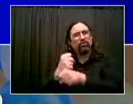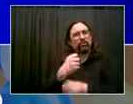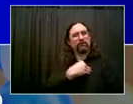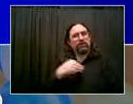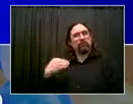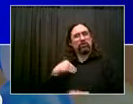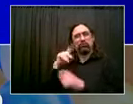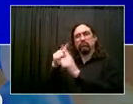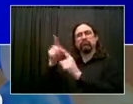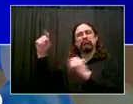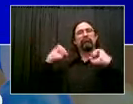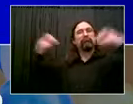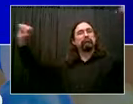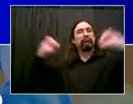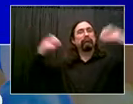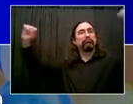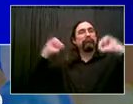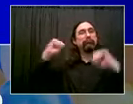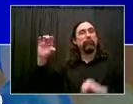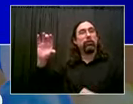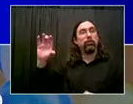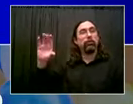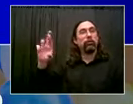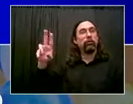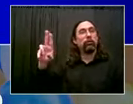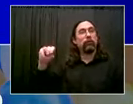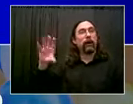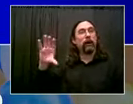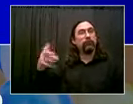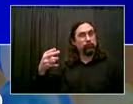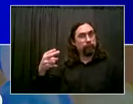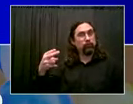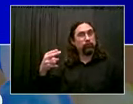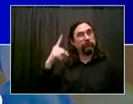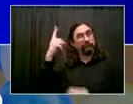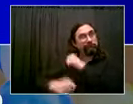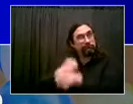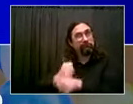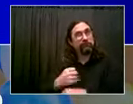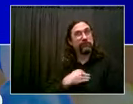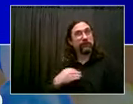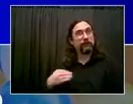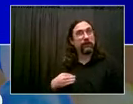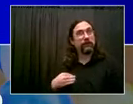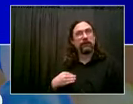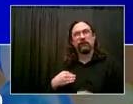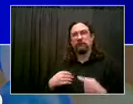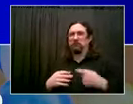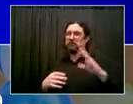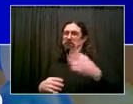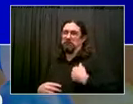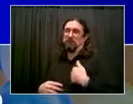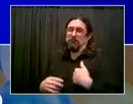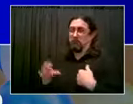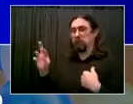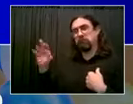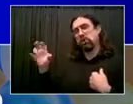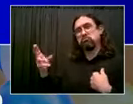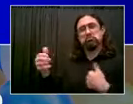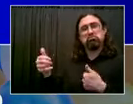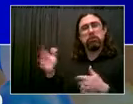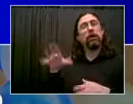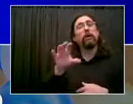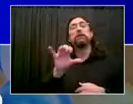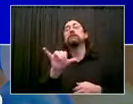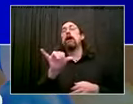I'm a YMCA guy. I don't know if anyone's heard that. But Crunch is good too. And free for a year is